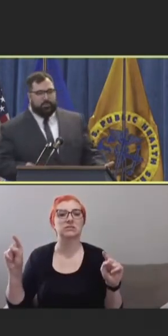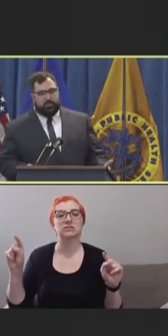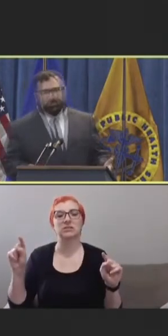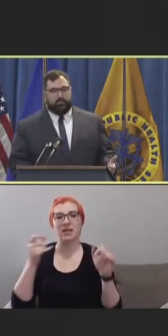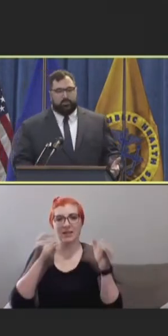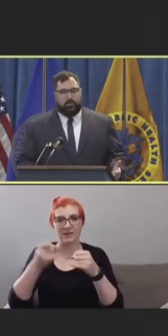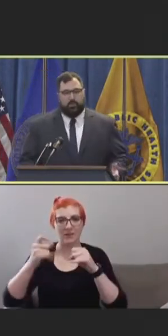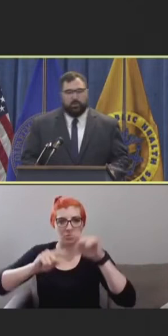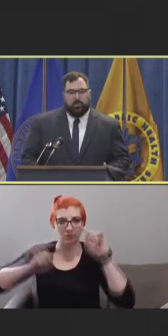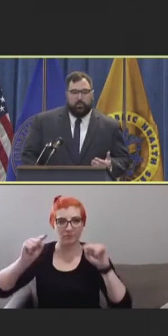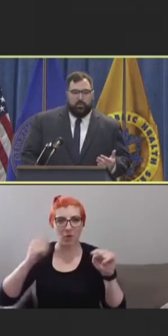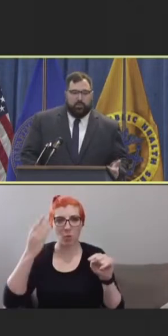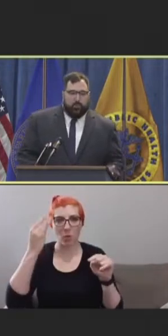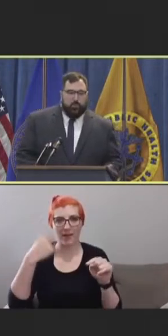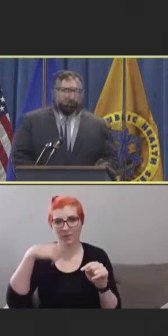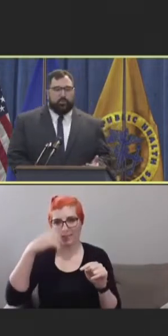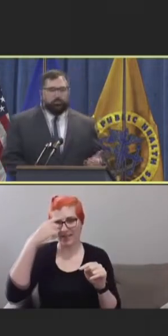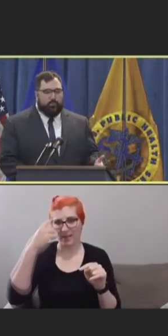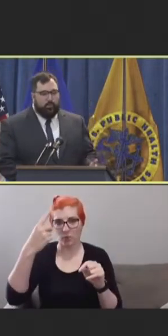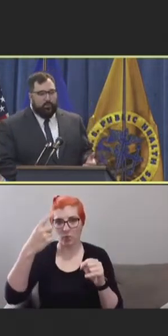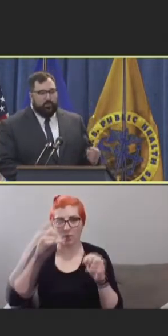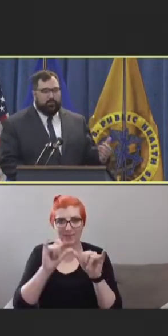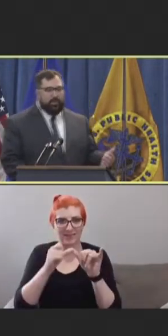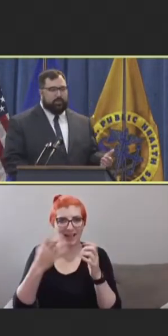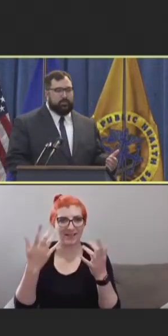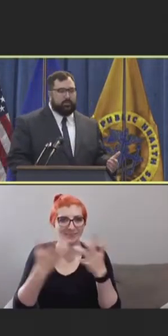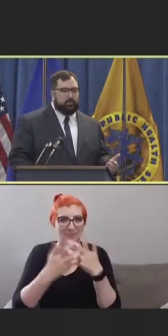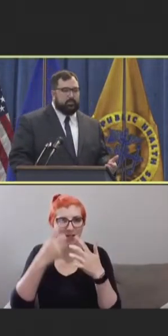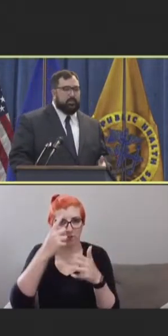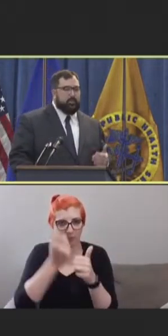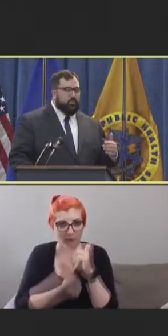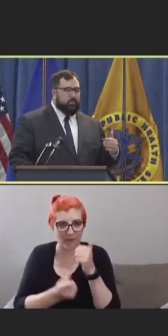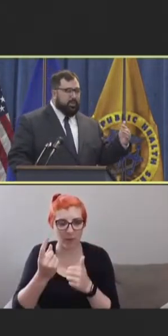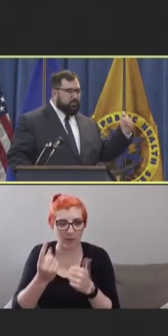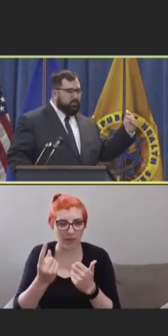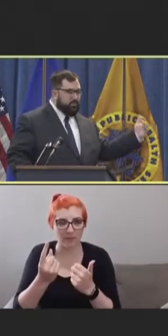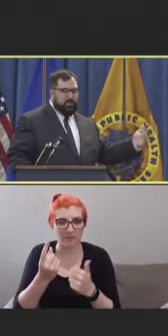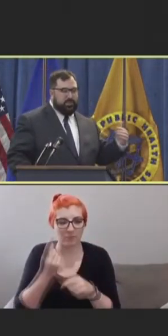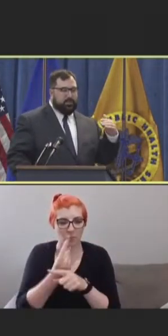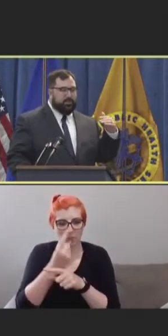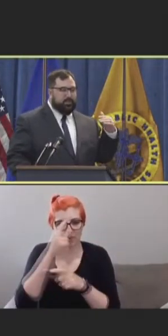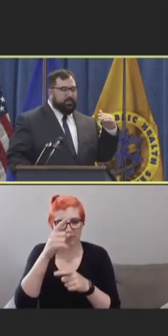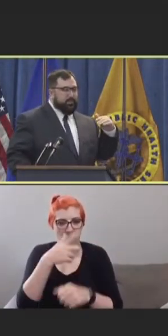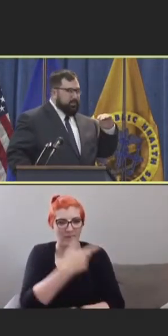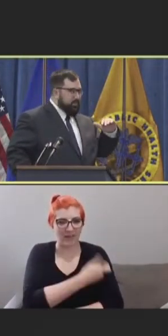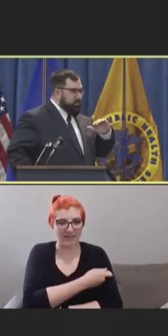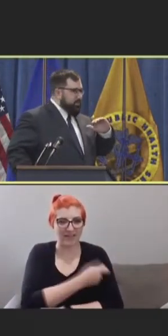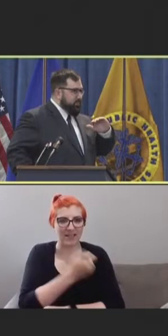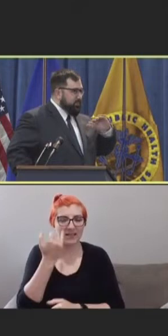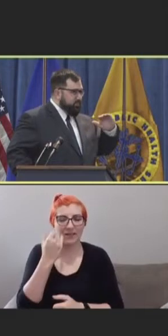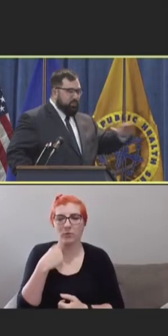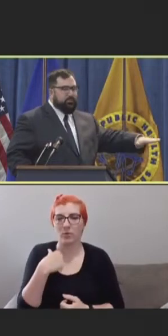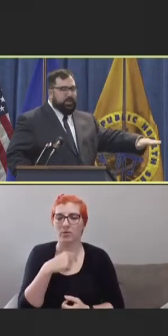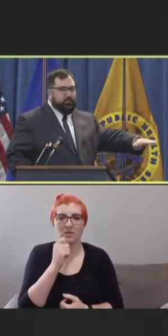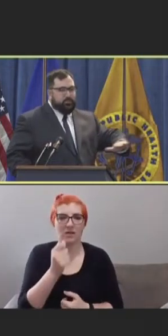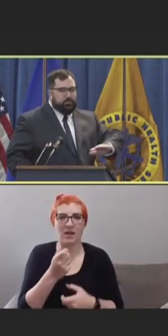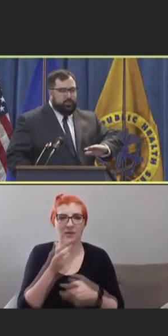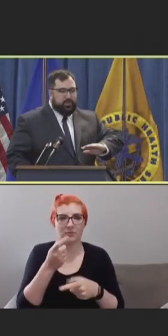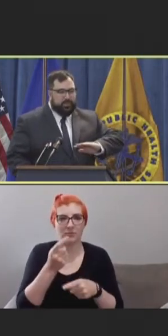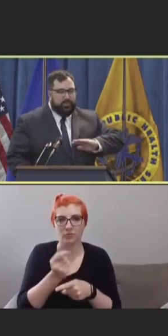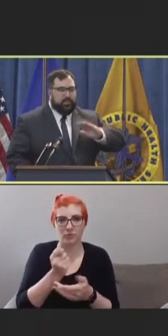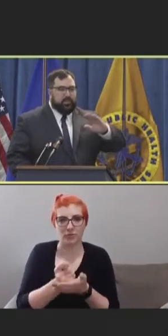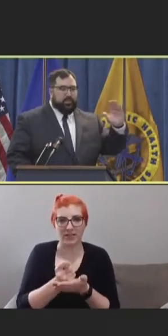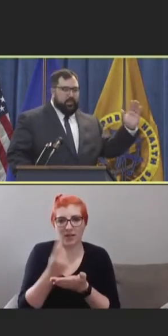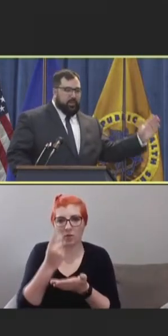one size fits all would be appropriate for vaccines when we're not treating, just one virus, we're